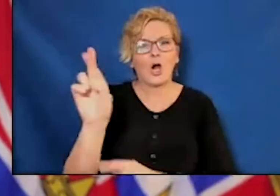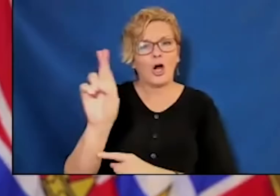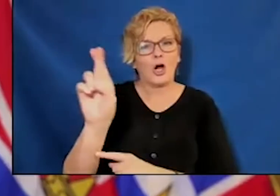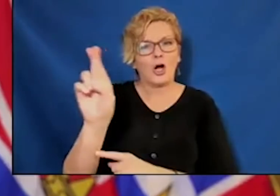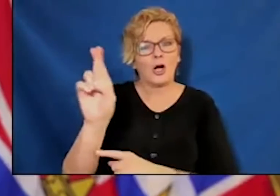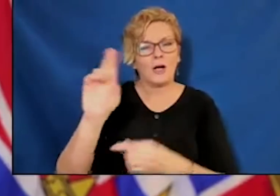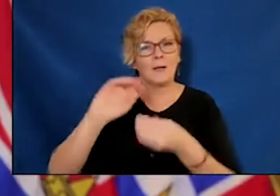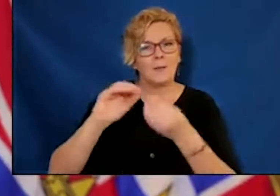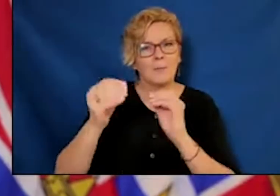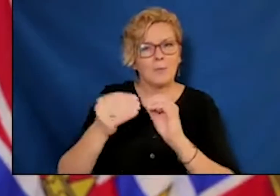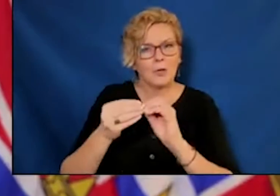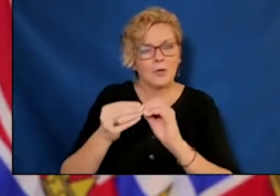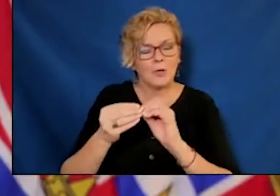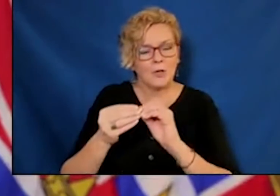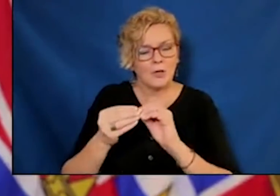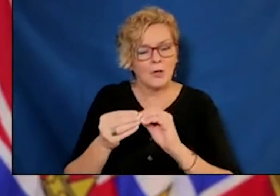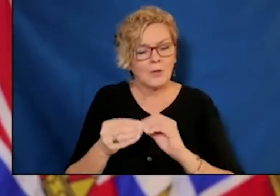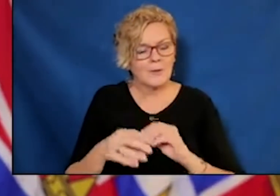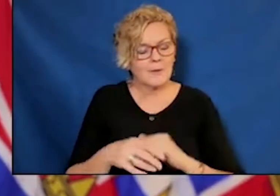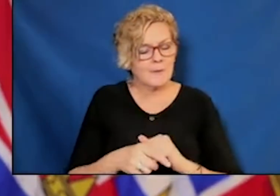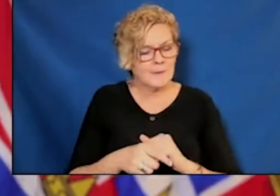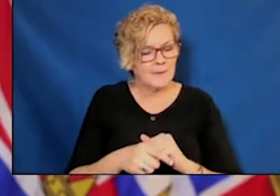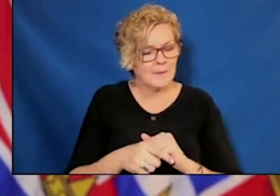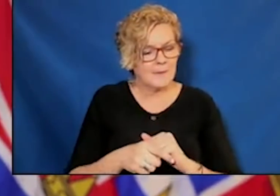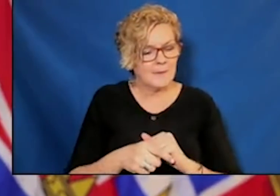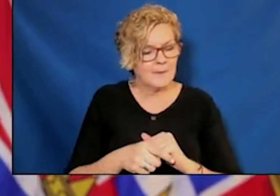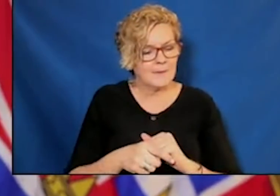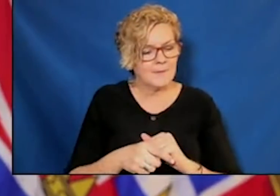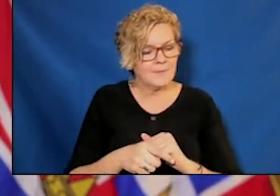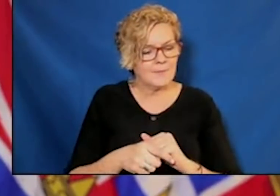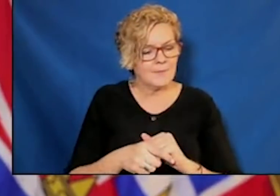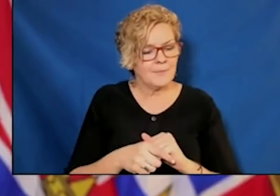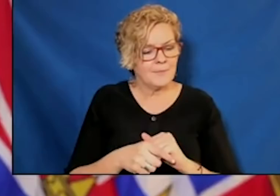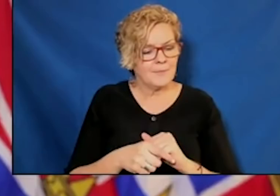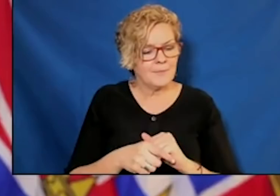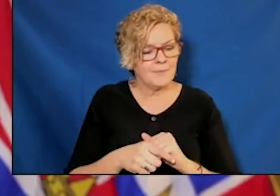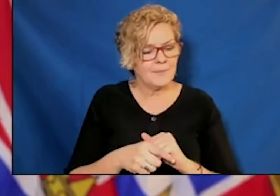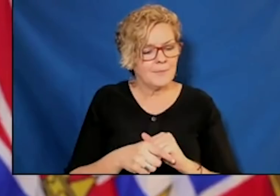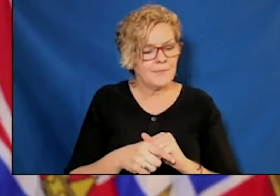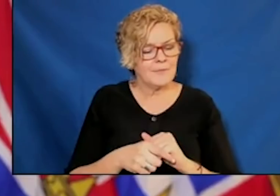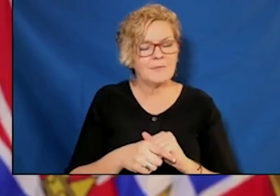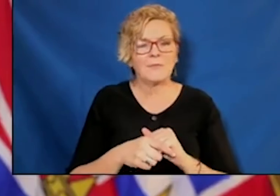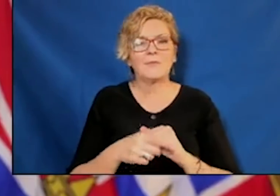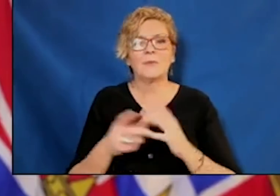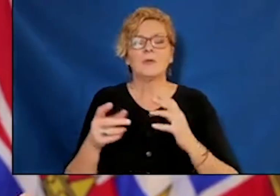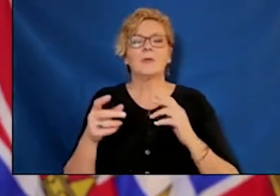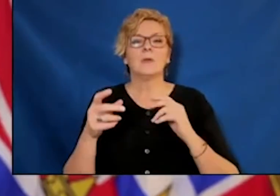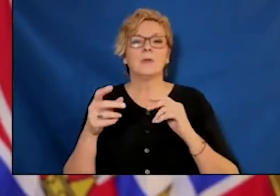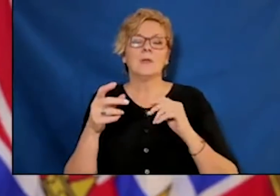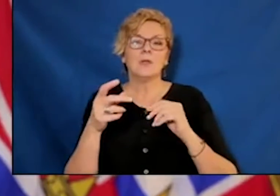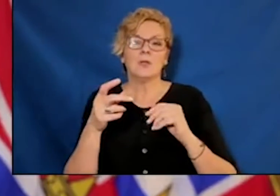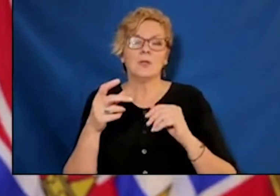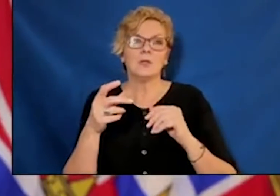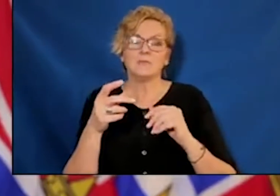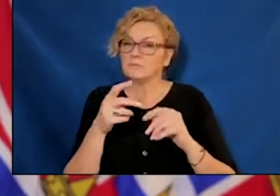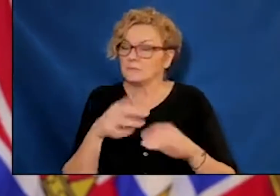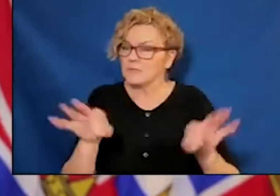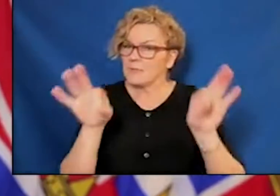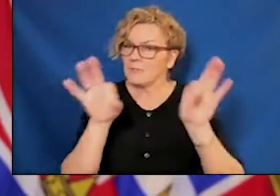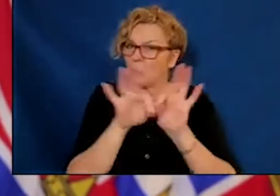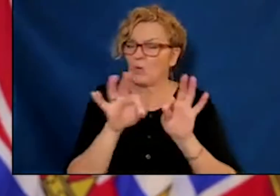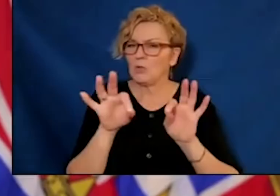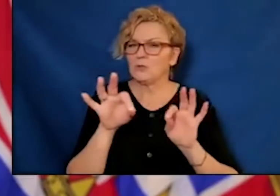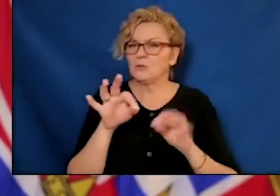we think about the ones that we have immunization programs for, and this is important